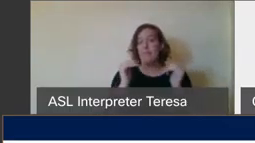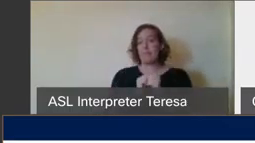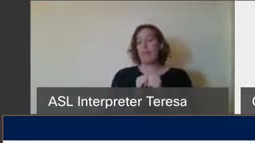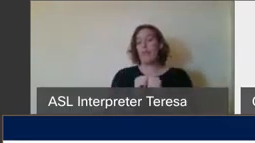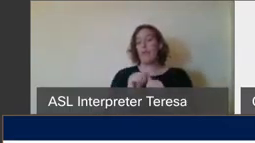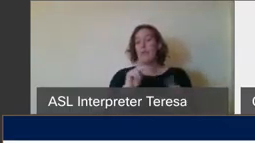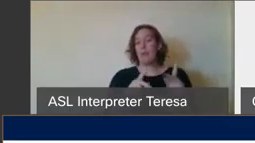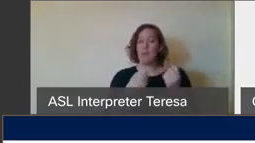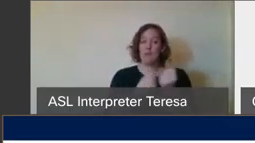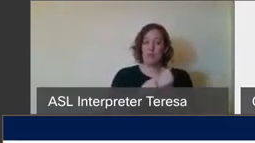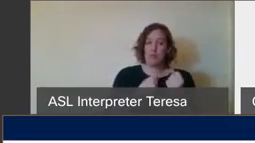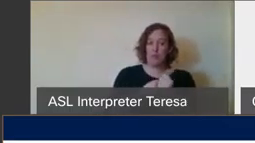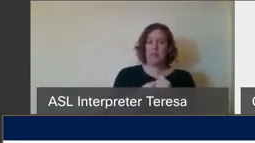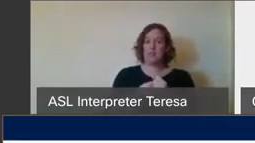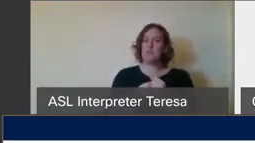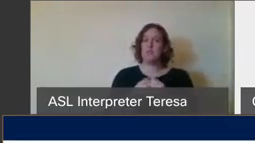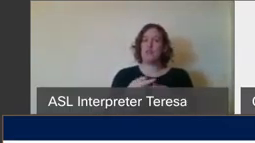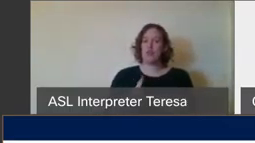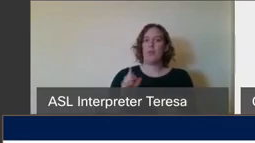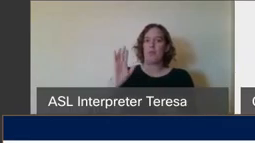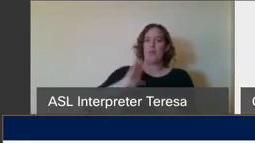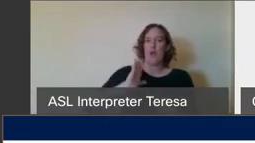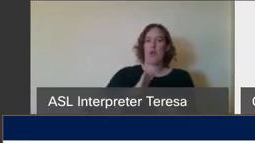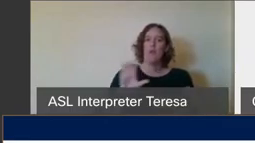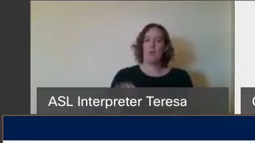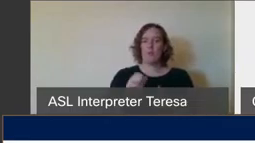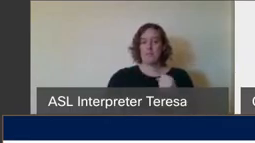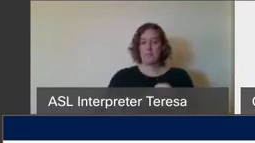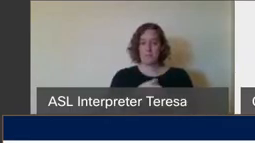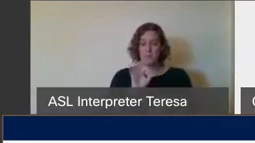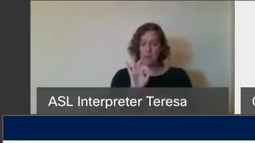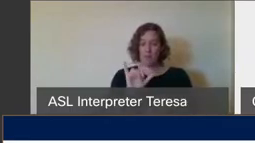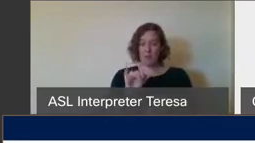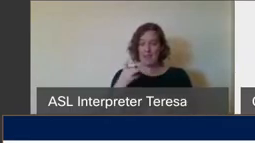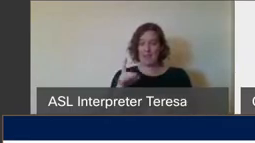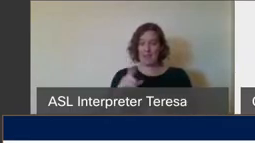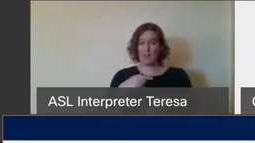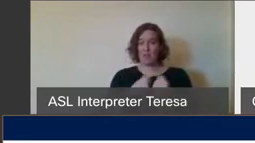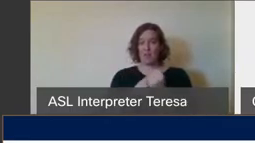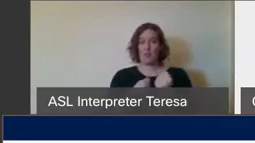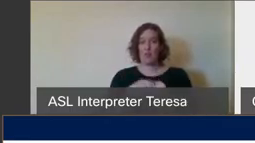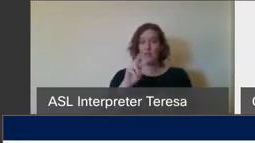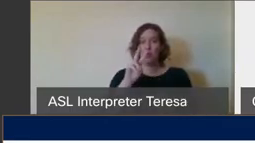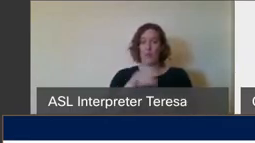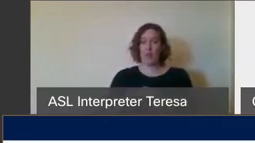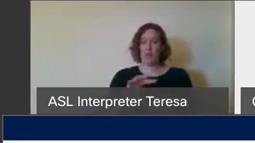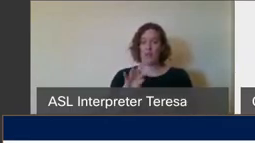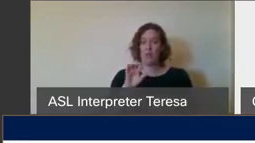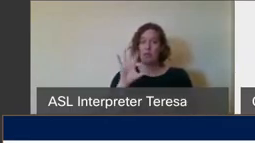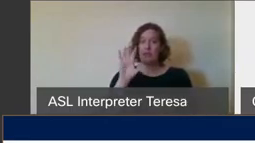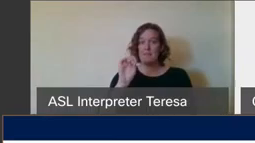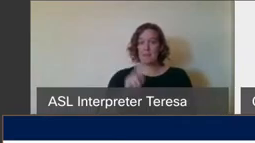supported in prior performance years. FY18, we supported 2,450